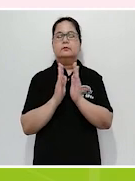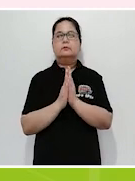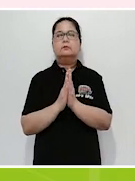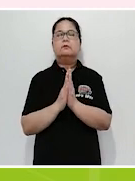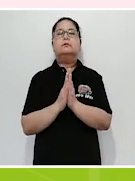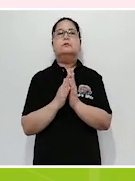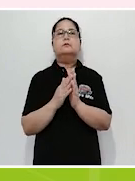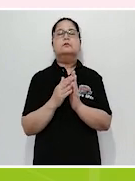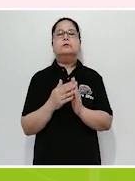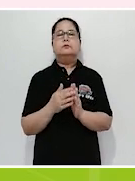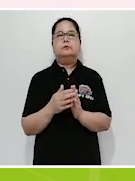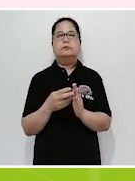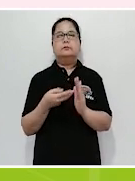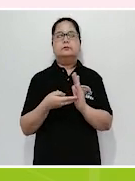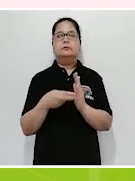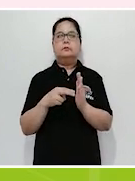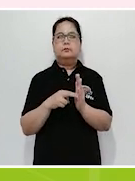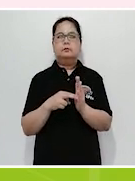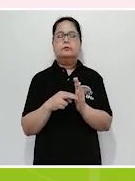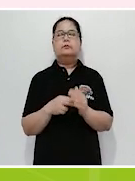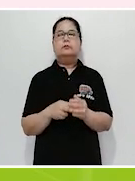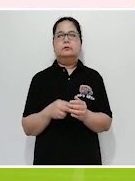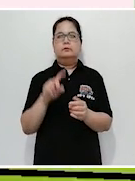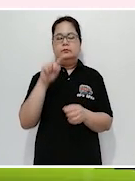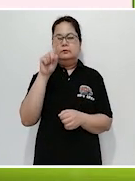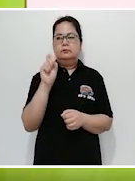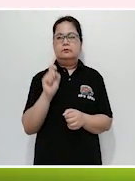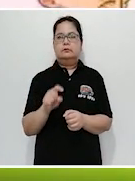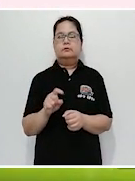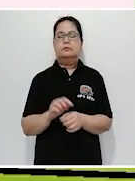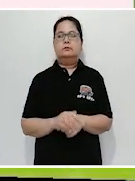Seventh, ask meaningful questions.